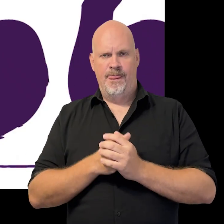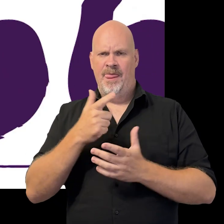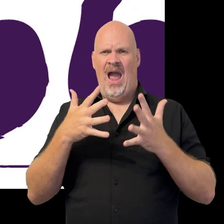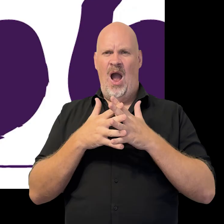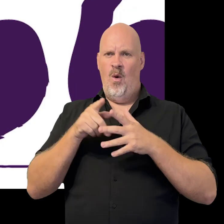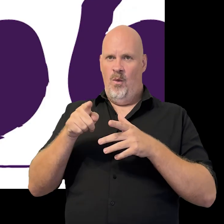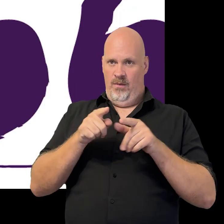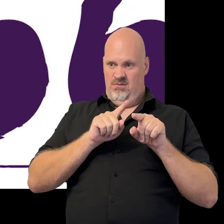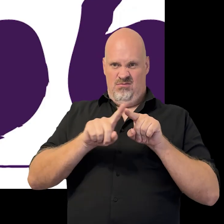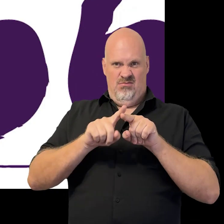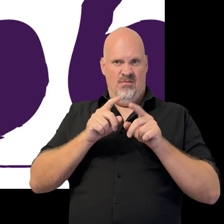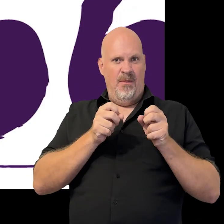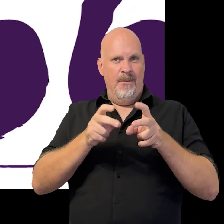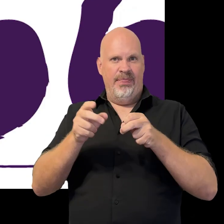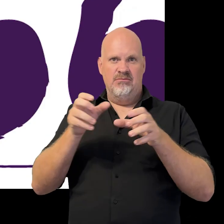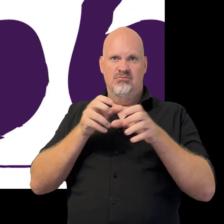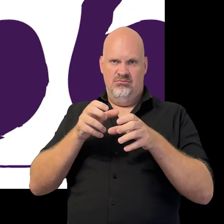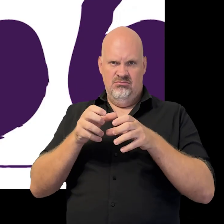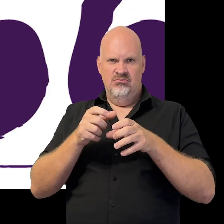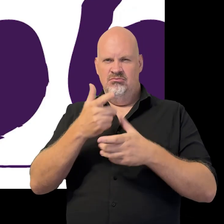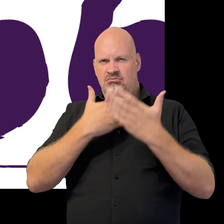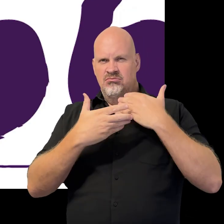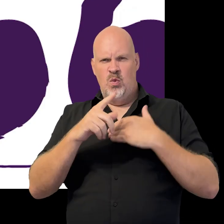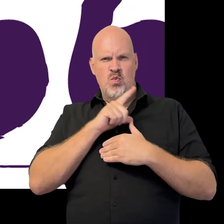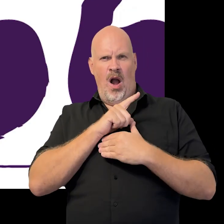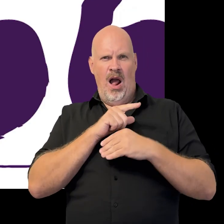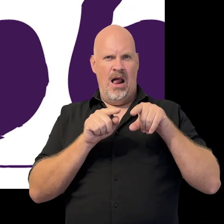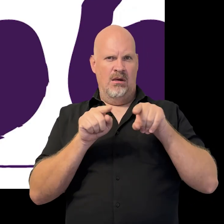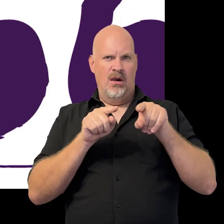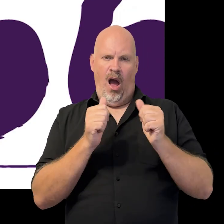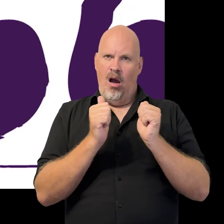and to address the business issue based